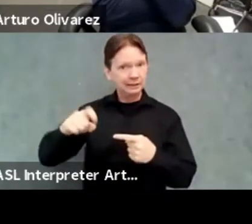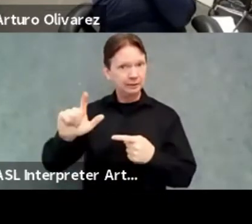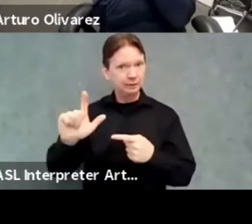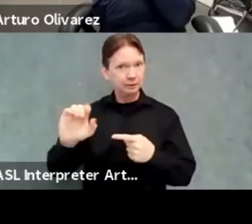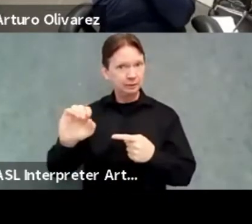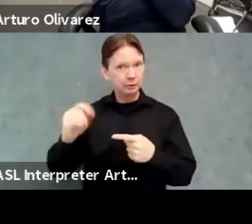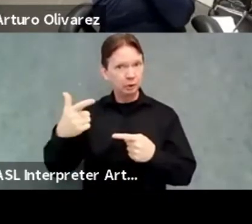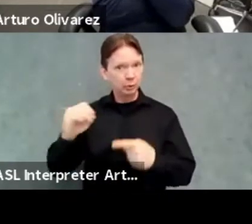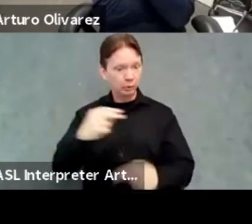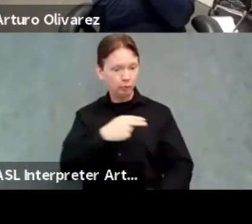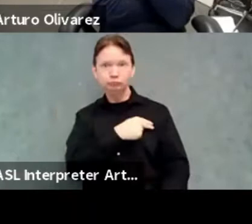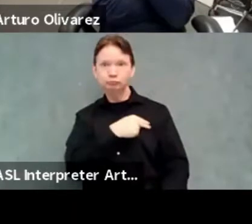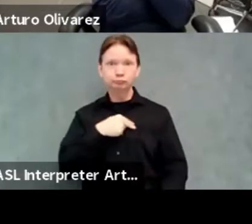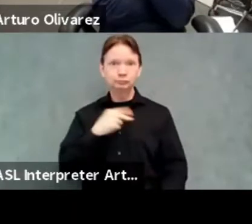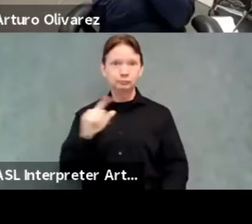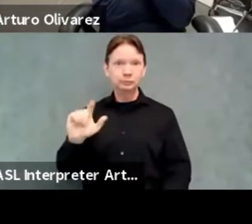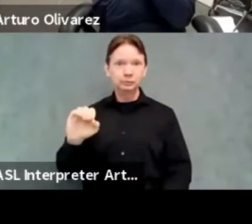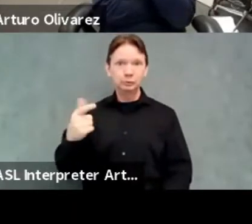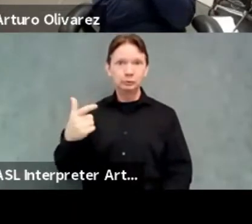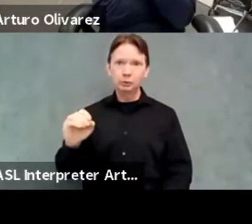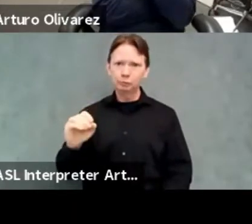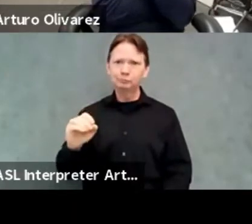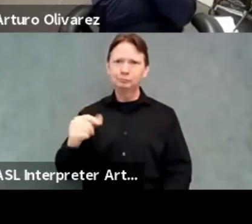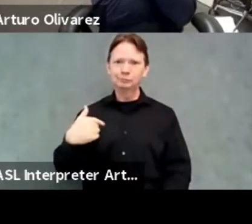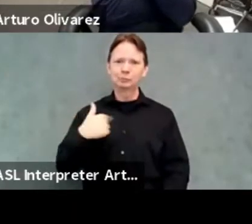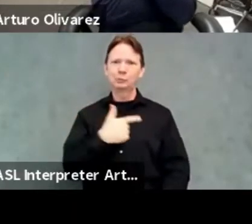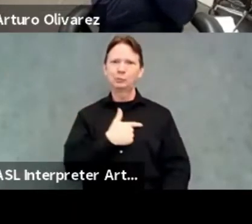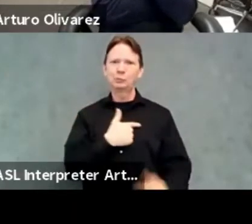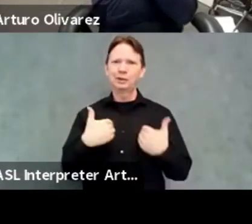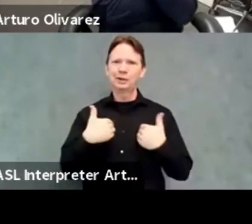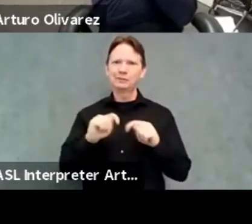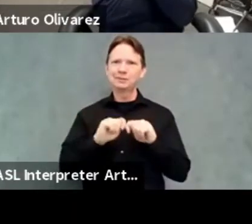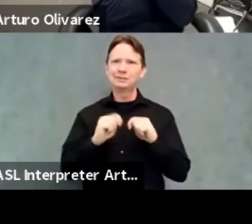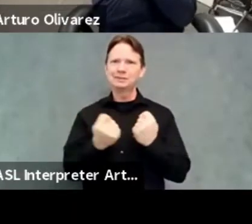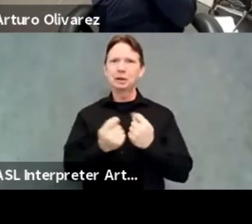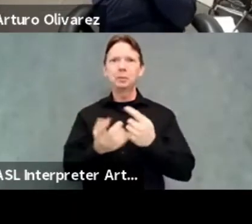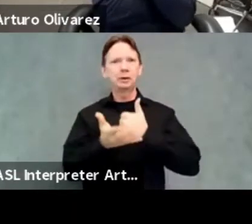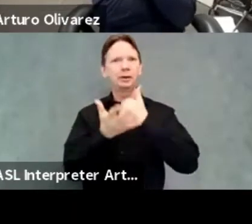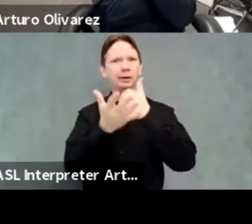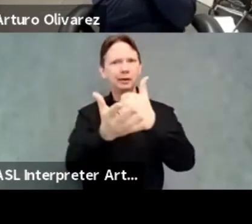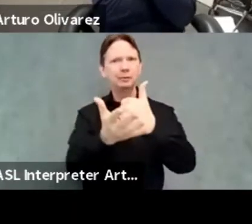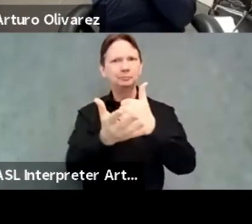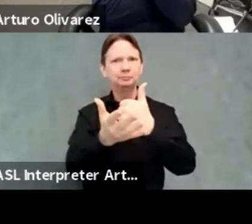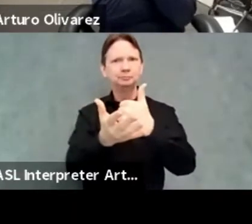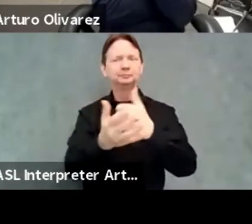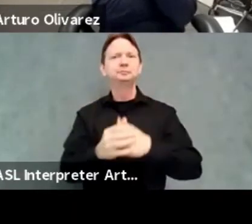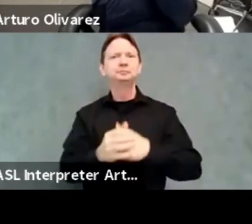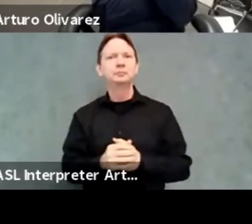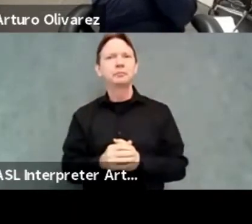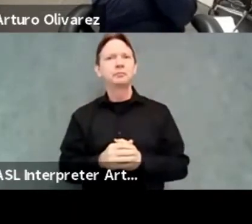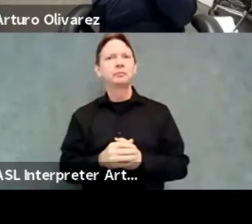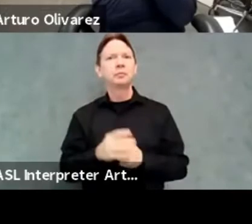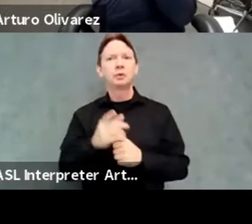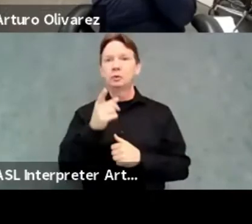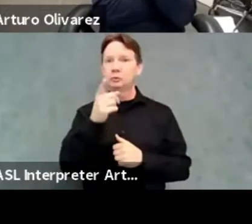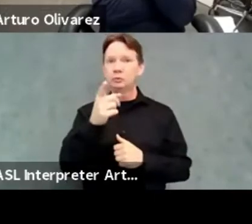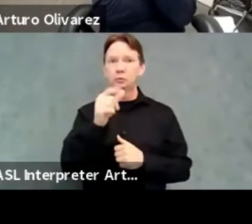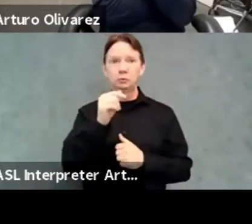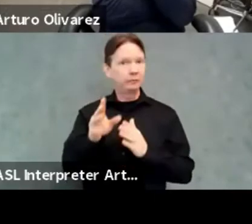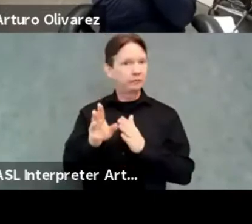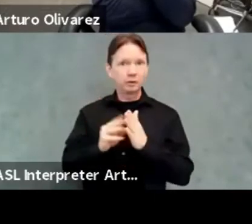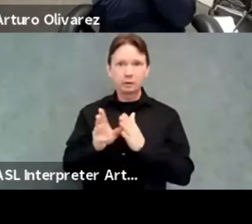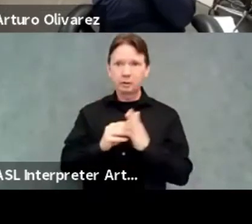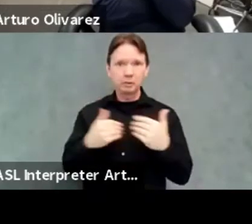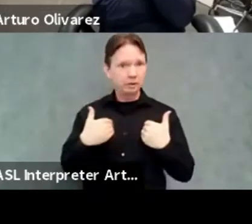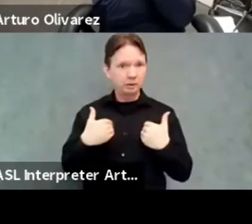you use those on a regular basis. If you don't have a copy of that logo, please email the communications team at communications